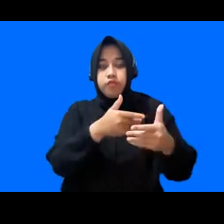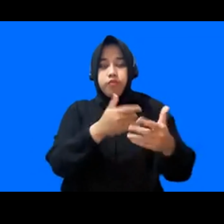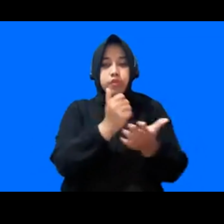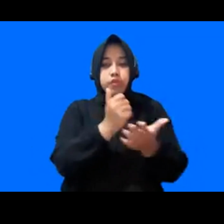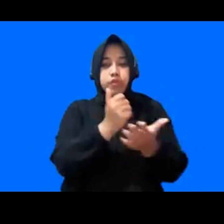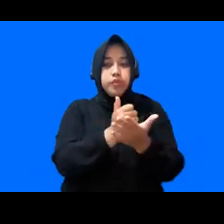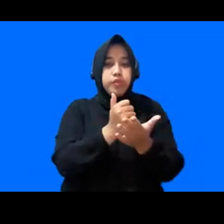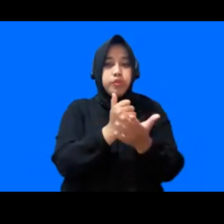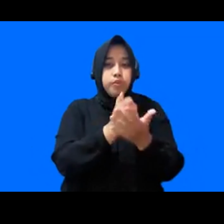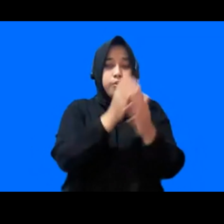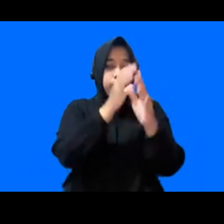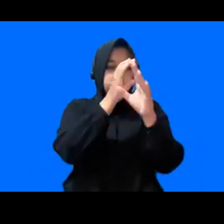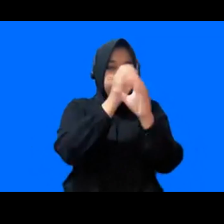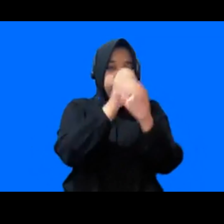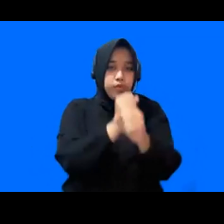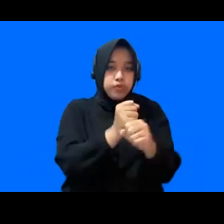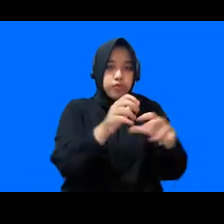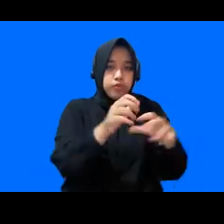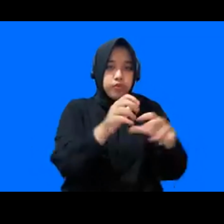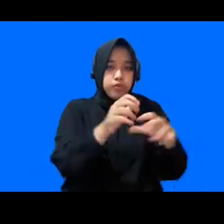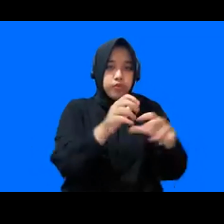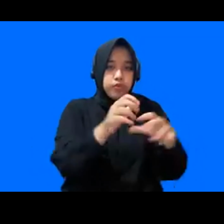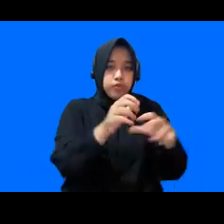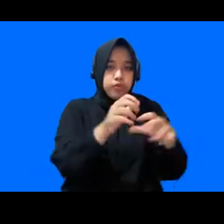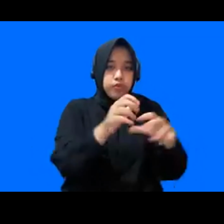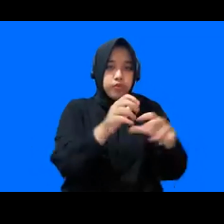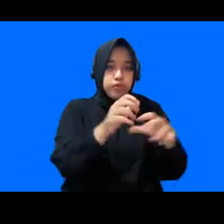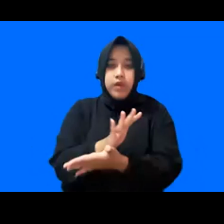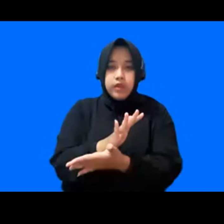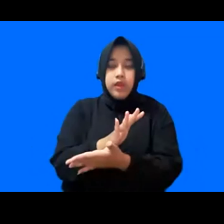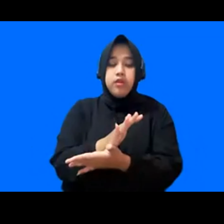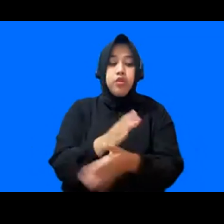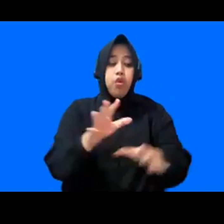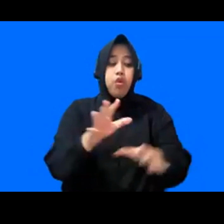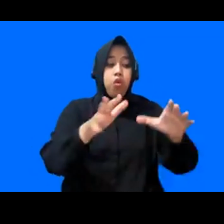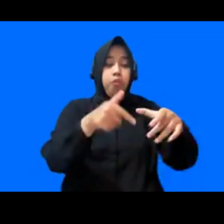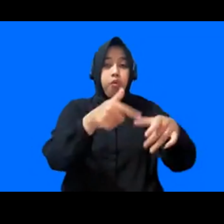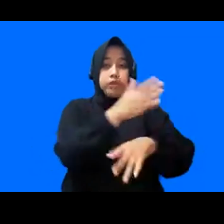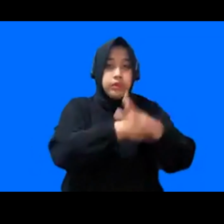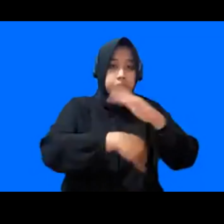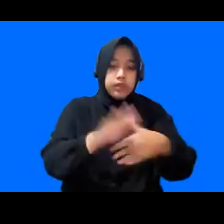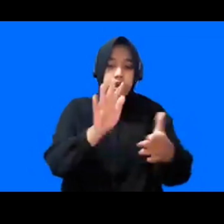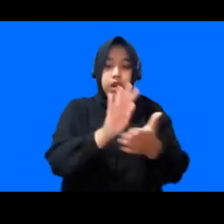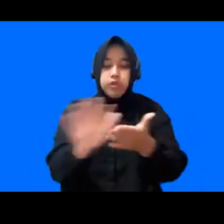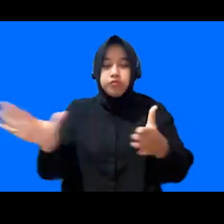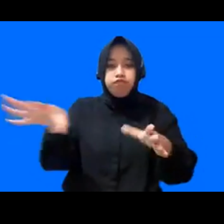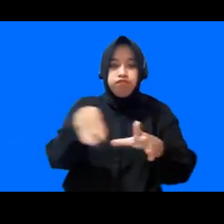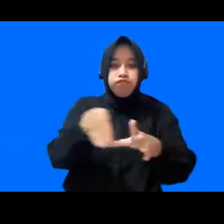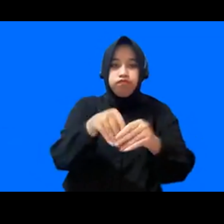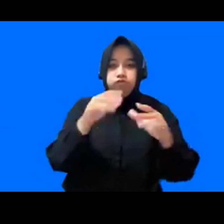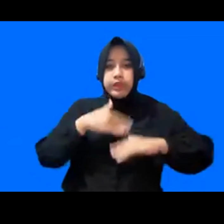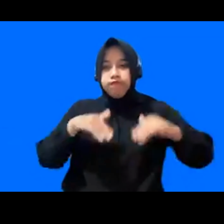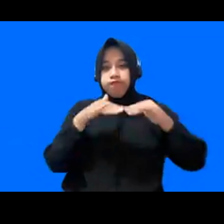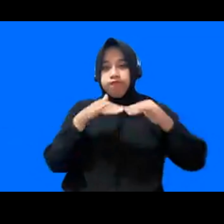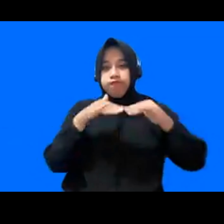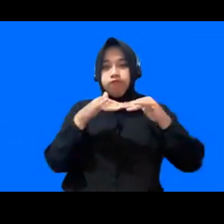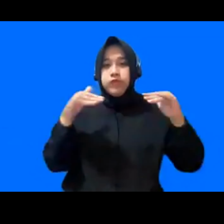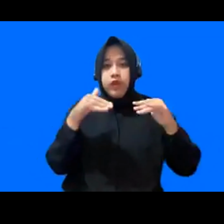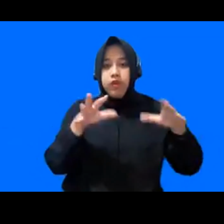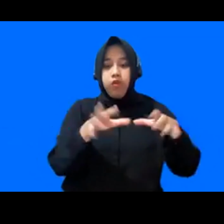providing opportunities for people with disabilities to participate on an equal basis with others and realise their full potential. This